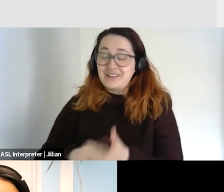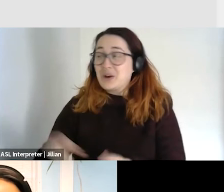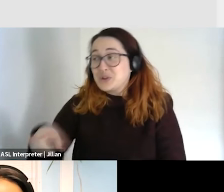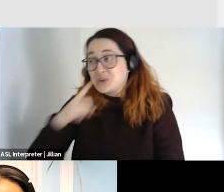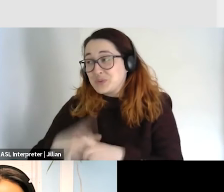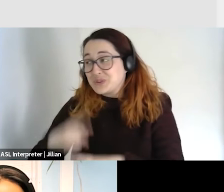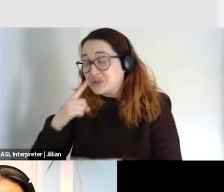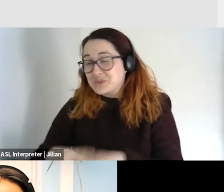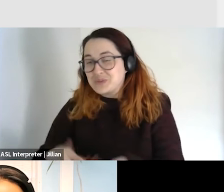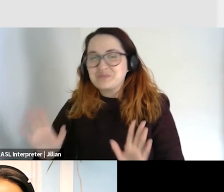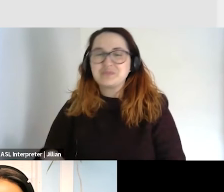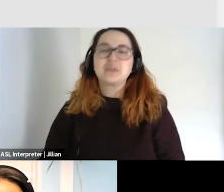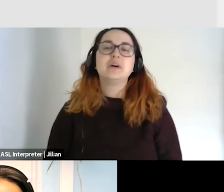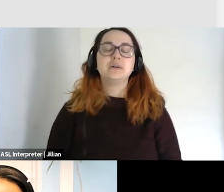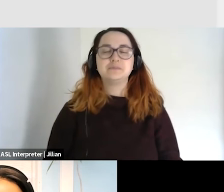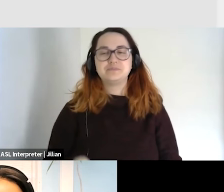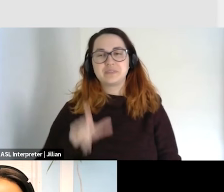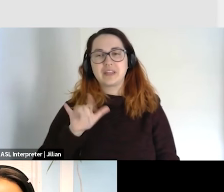have a second